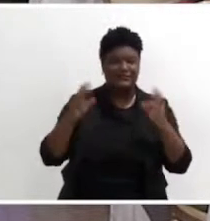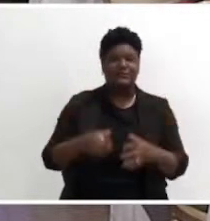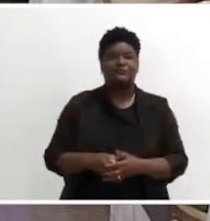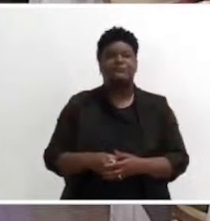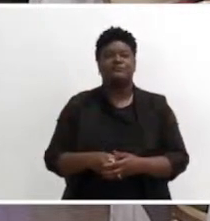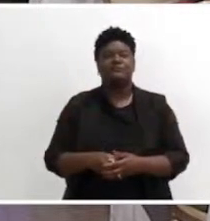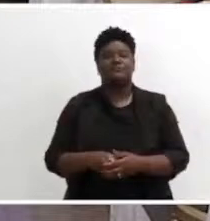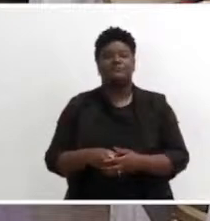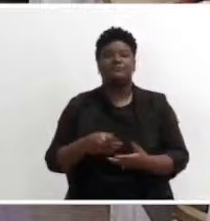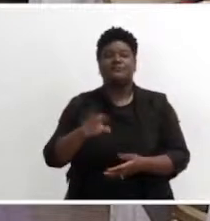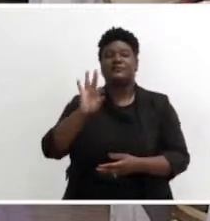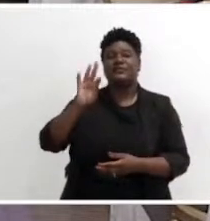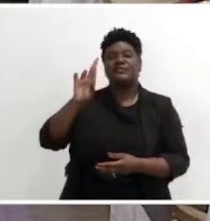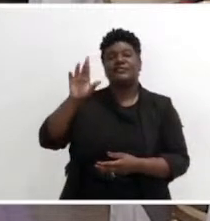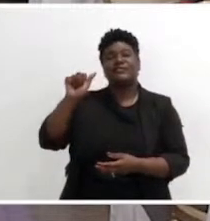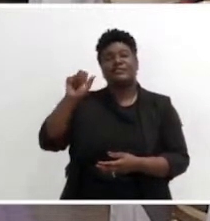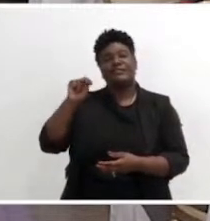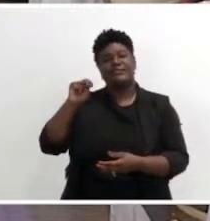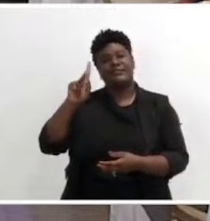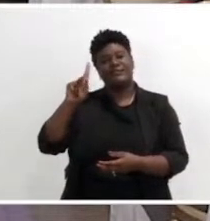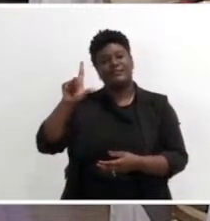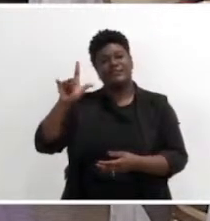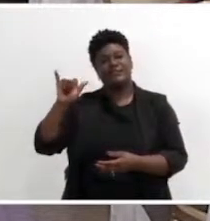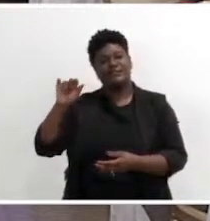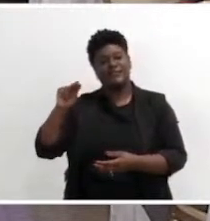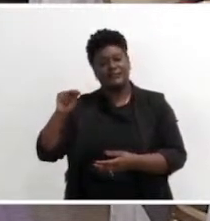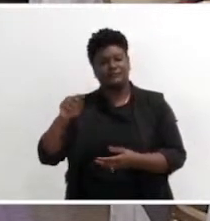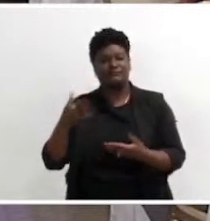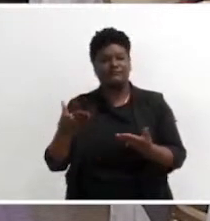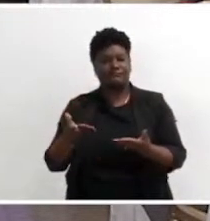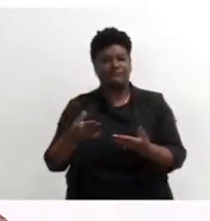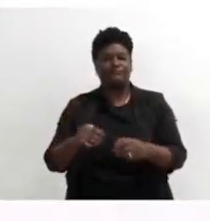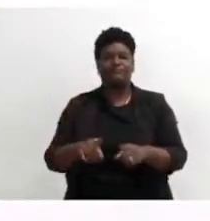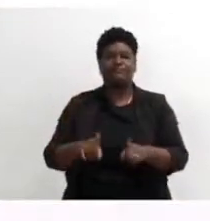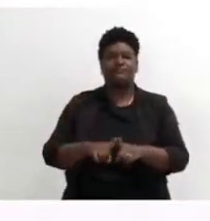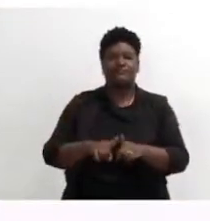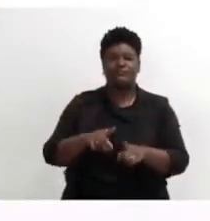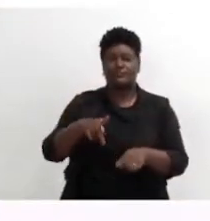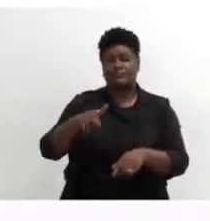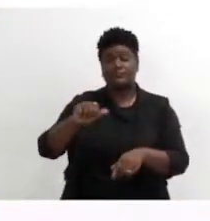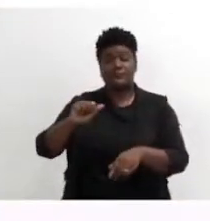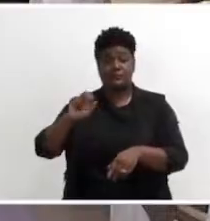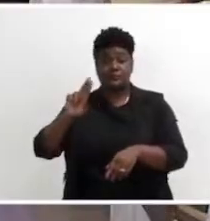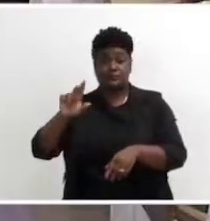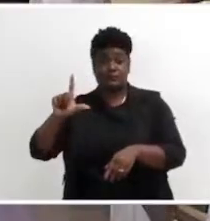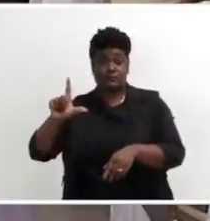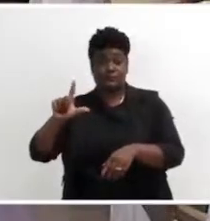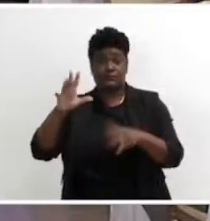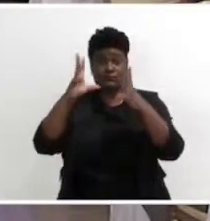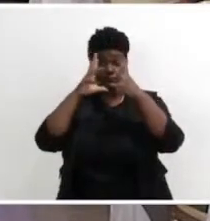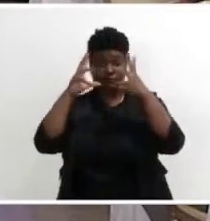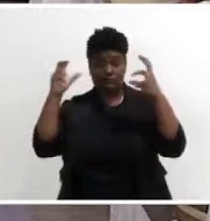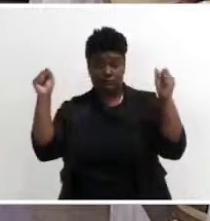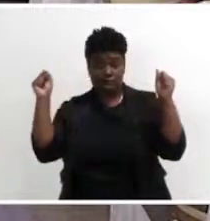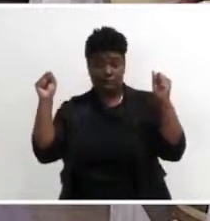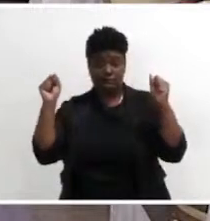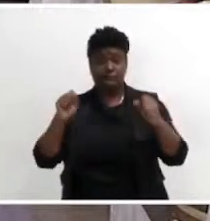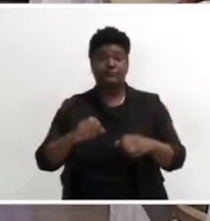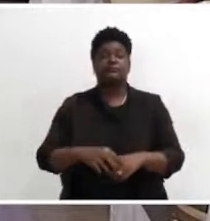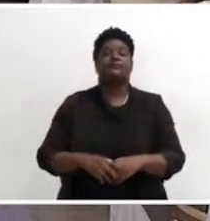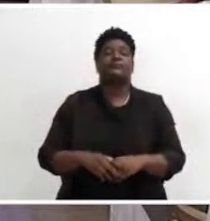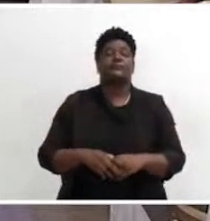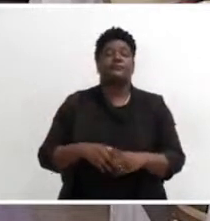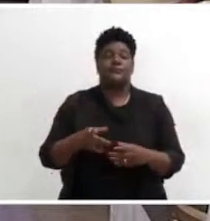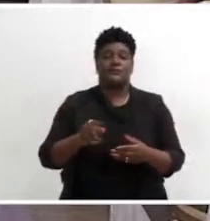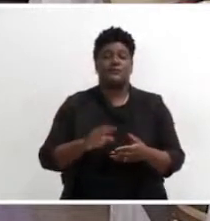Ministro Franklin García Fermín, señor Paul Hoffman, presidente de Sapien